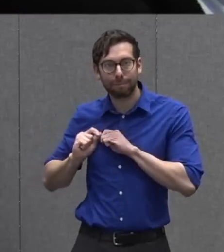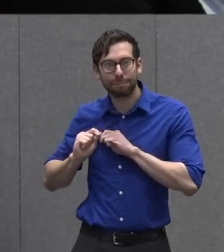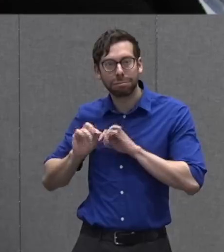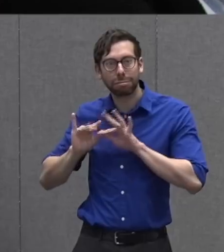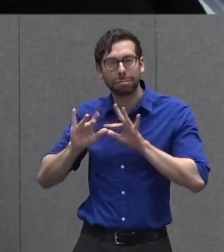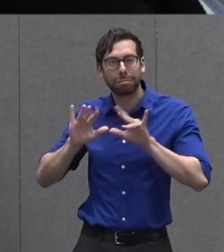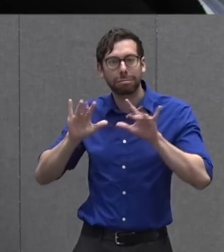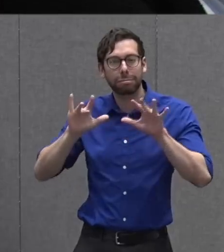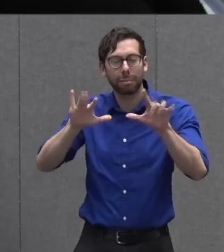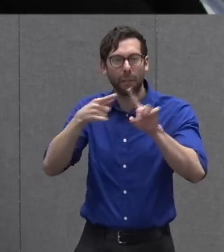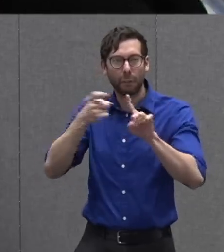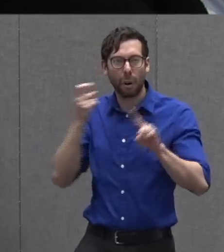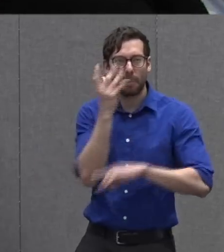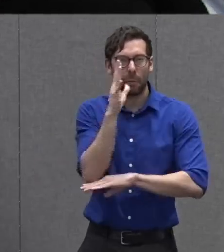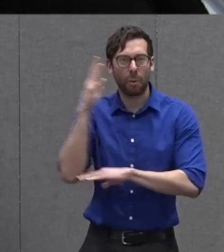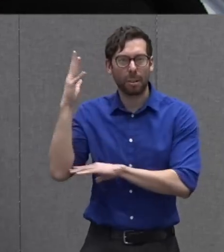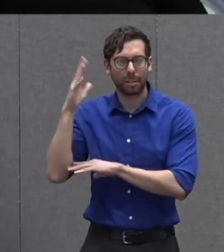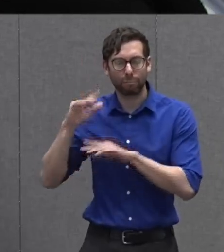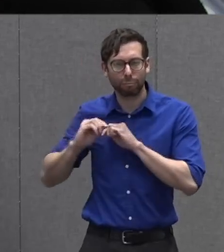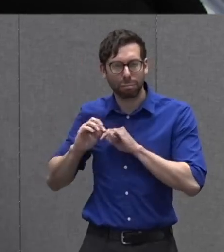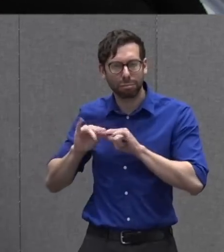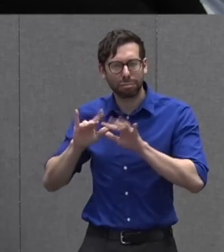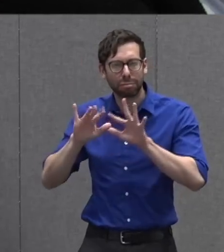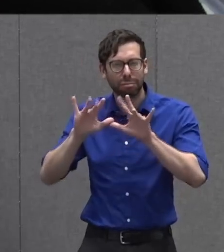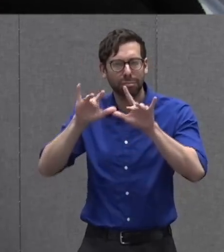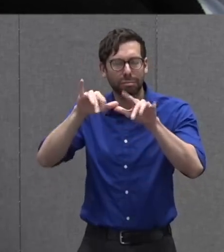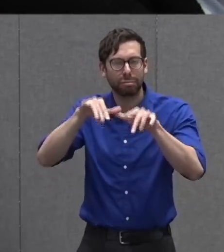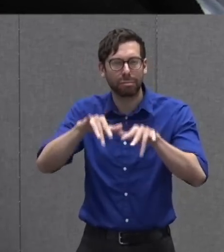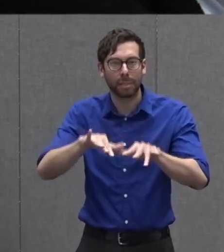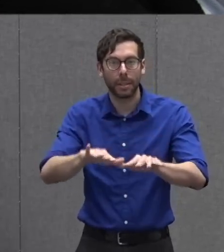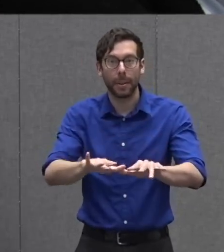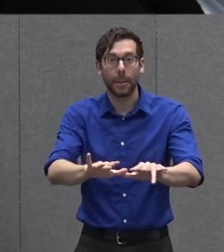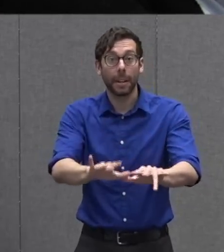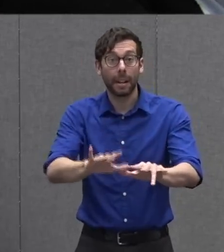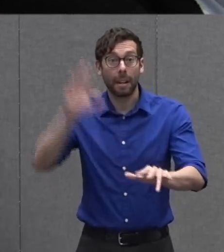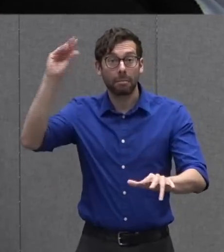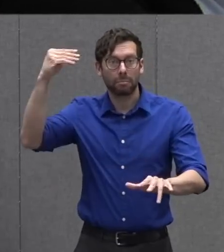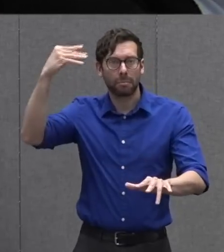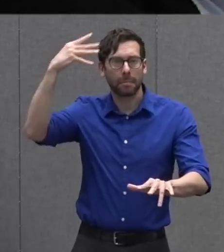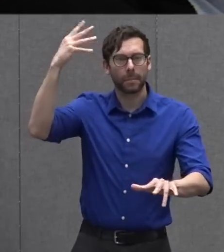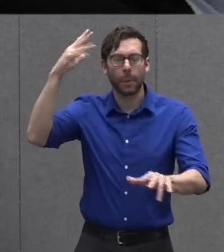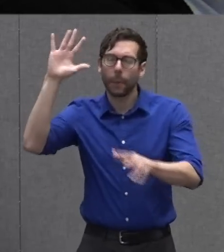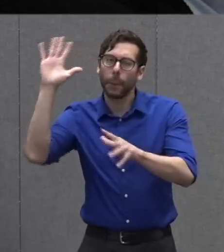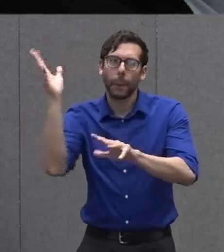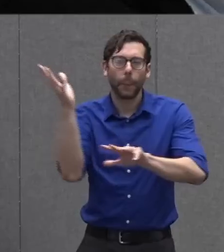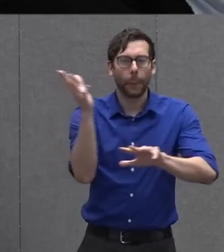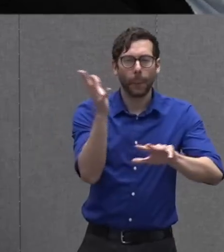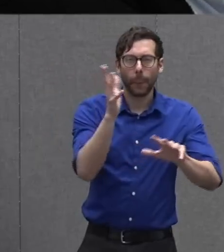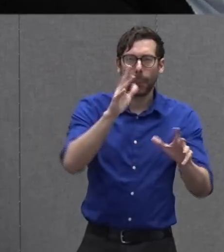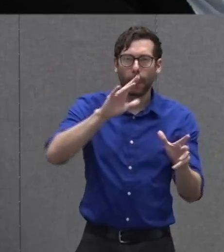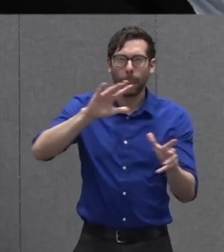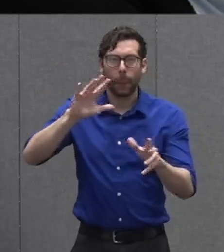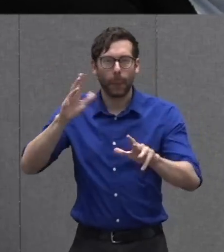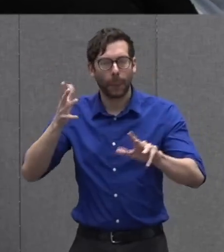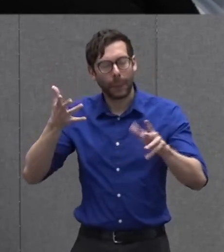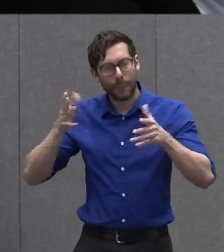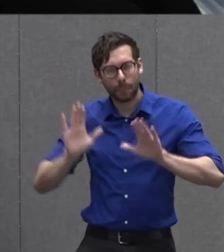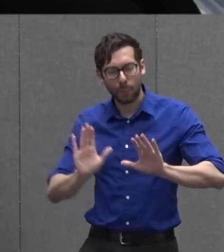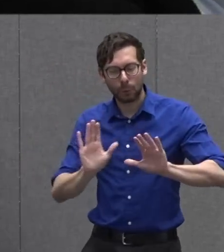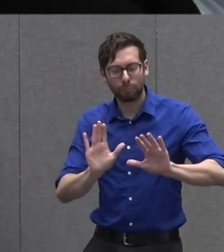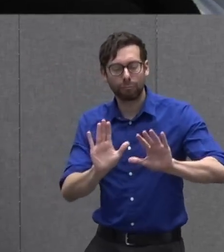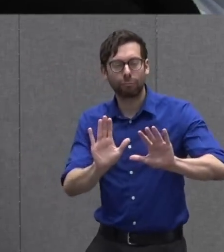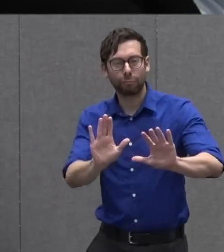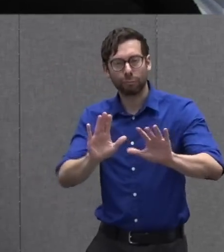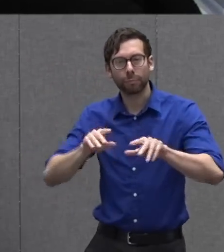field below. A soft breeze fanned the sunshine and whisked them on their way.